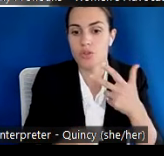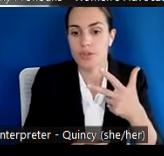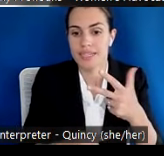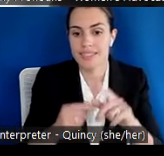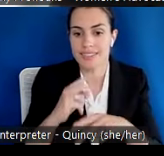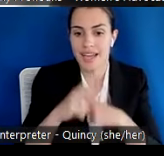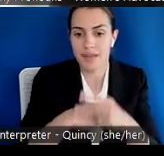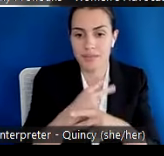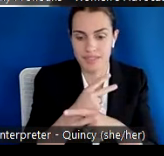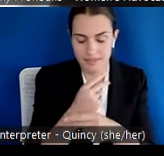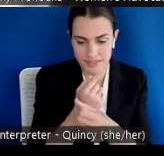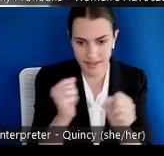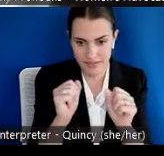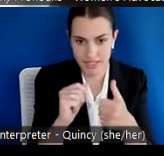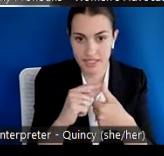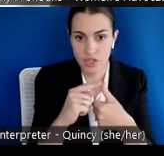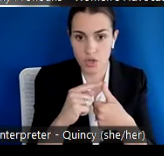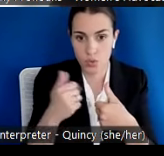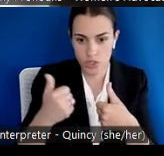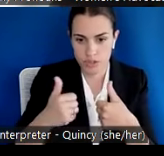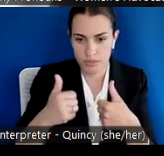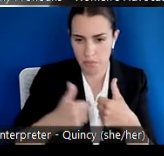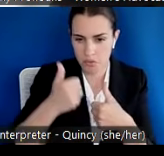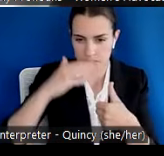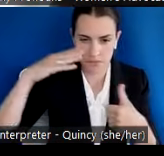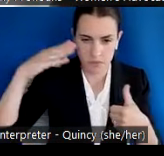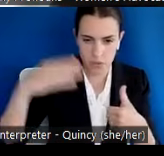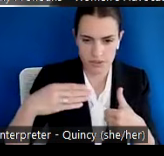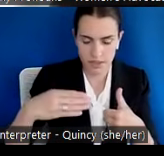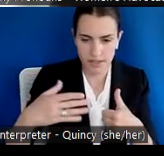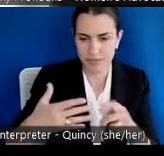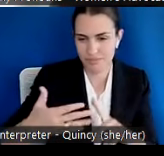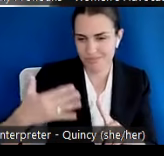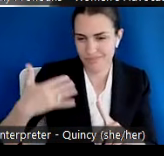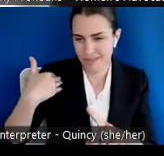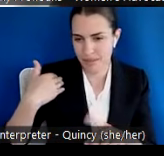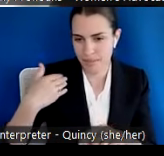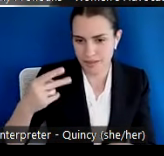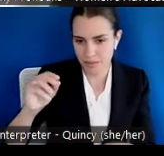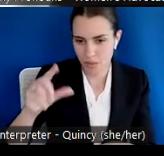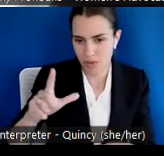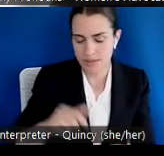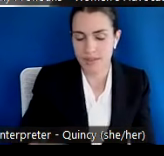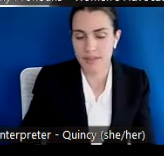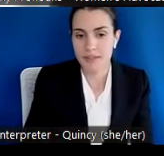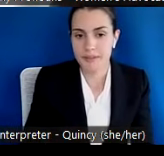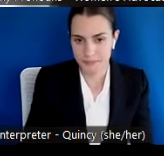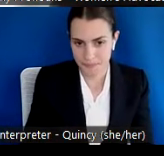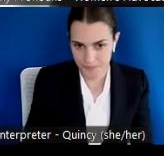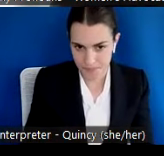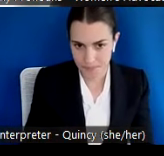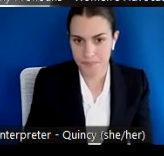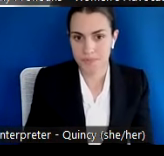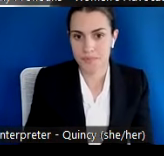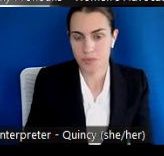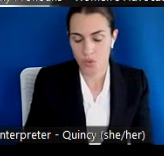which type of safety do you focus on? Very similar to our past polls. Which type of safety do you focus on when working